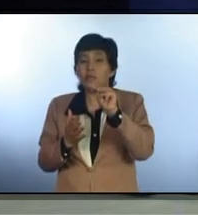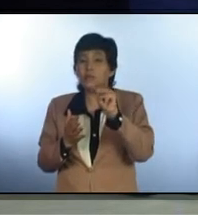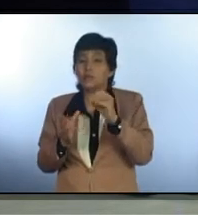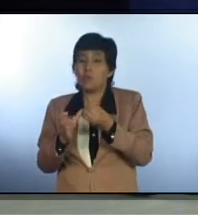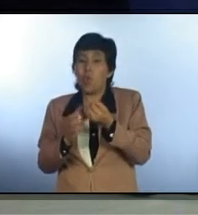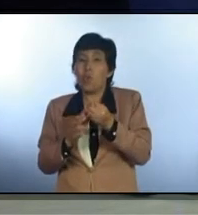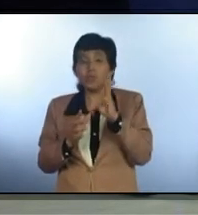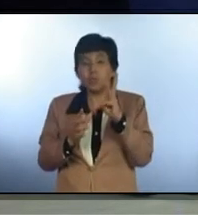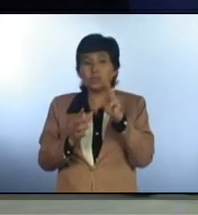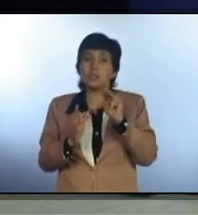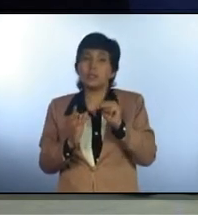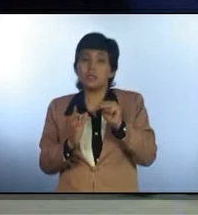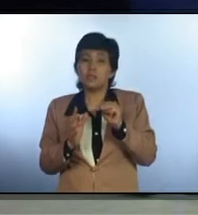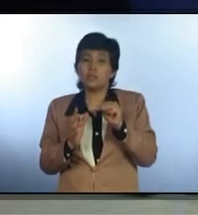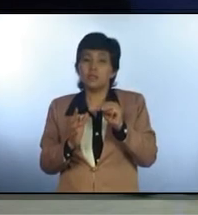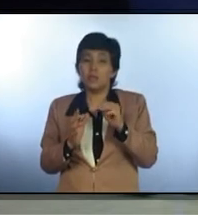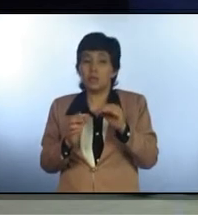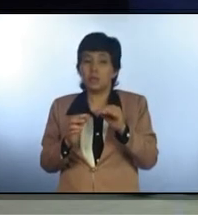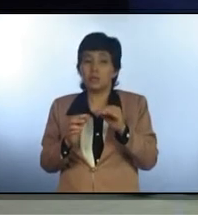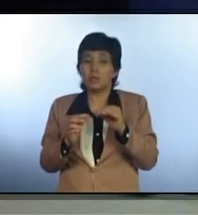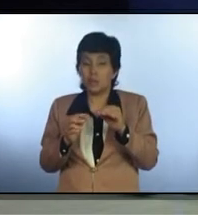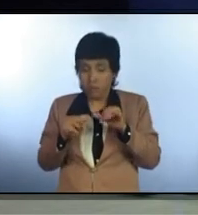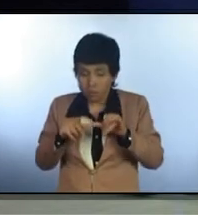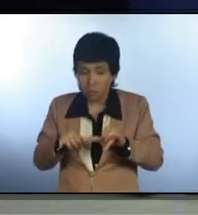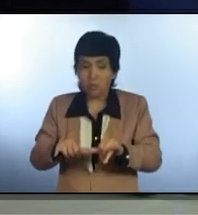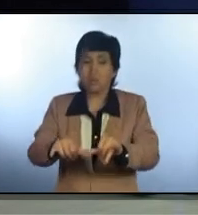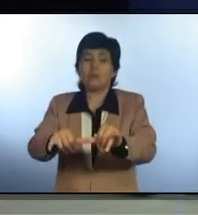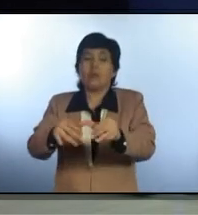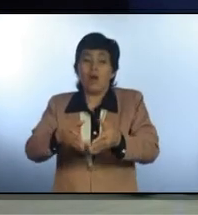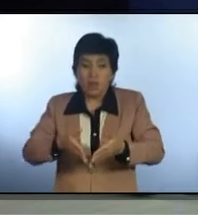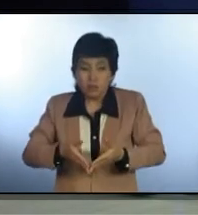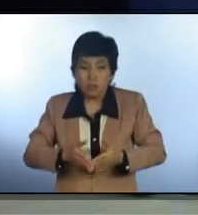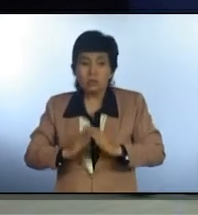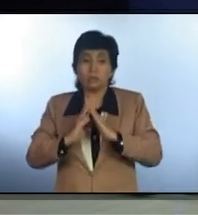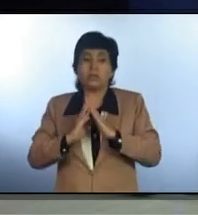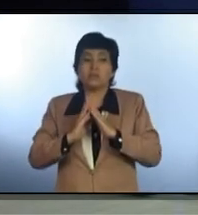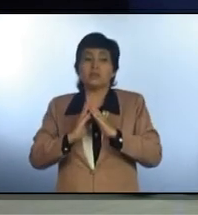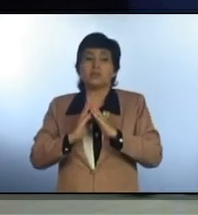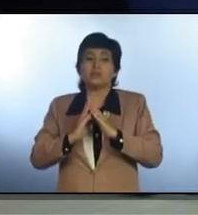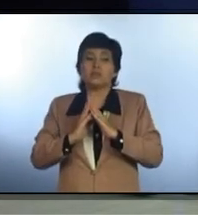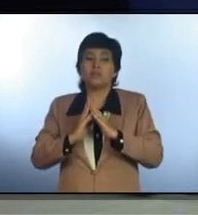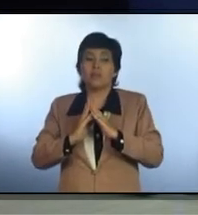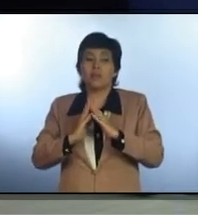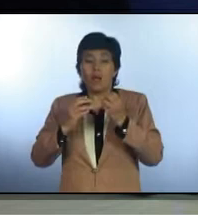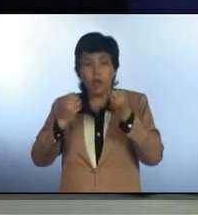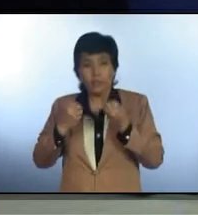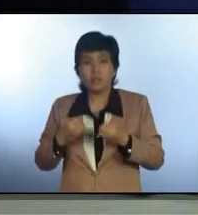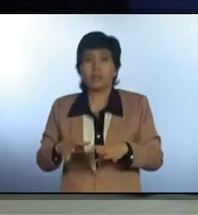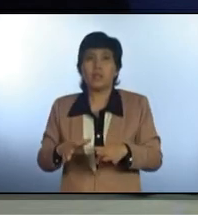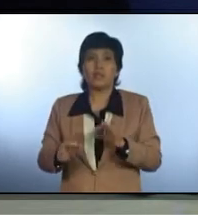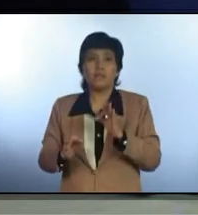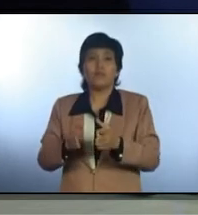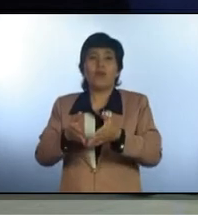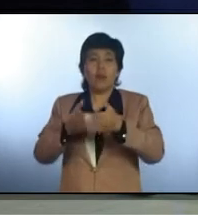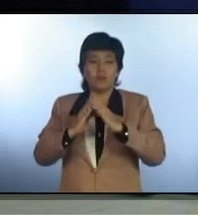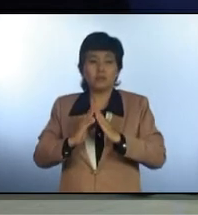6 meters, okay? And then if you keep asking, the person might just reduce the distance, okay? But after that, if